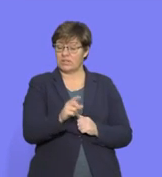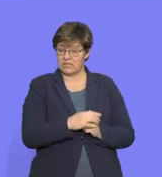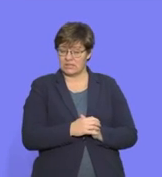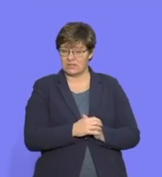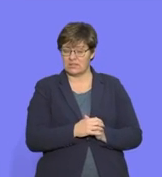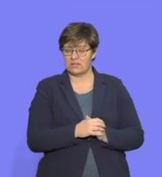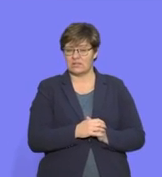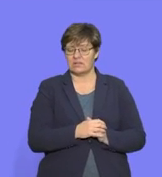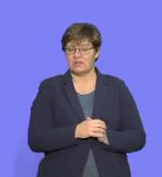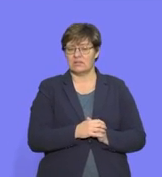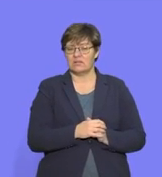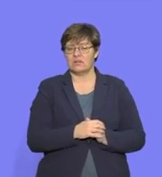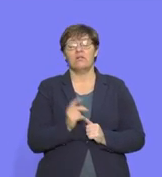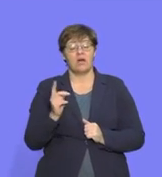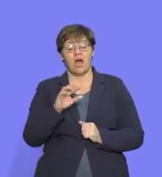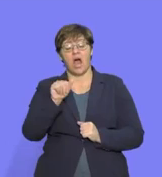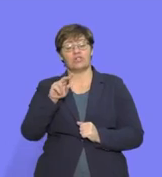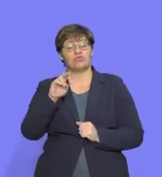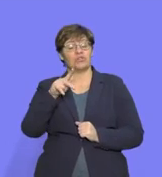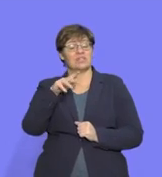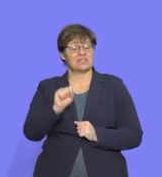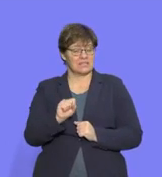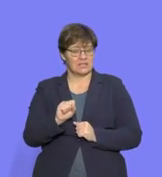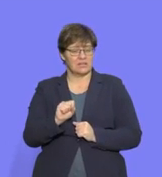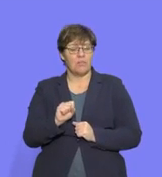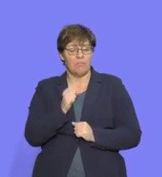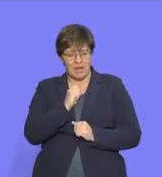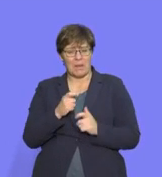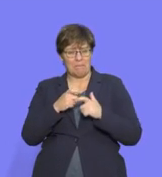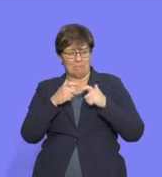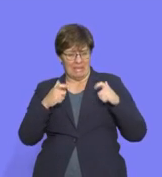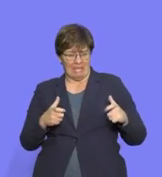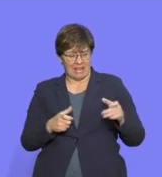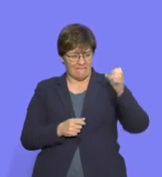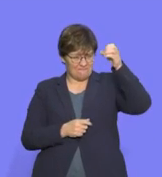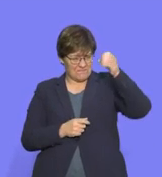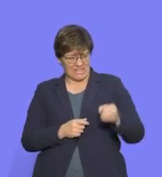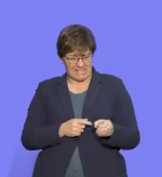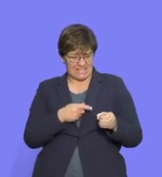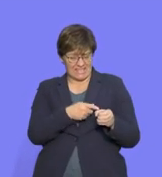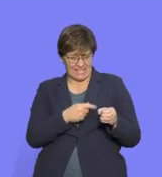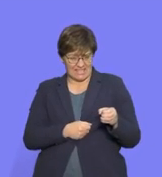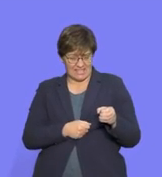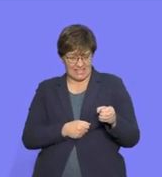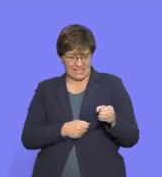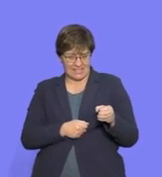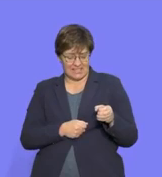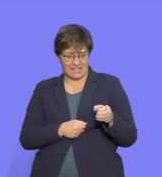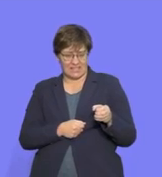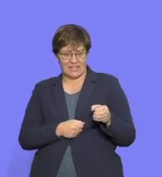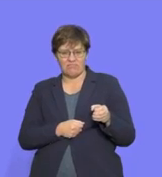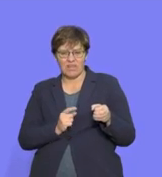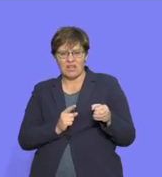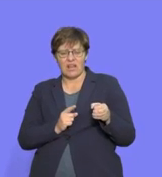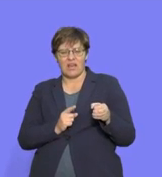you need to realize is that, remember, arteries are really big and they are wide. And they are going